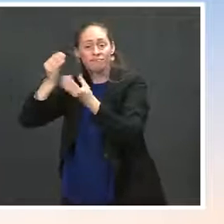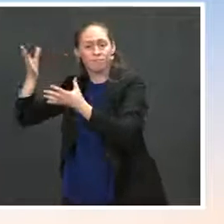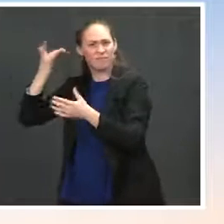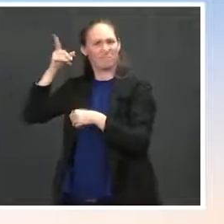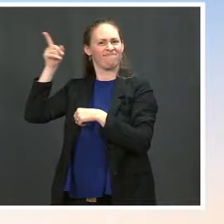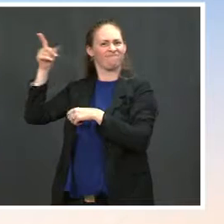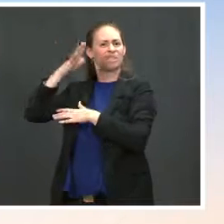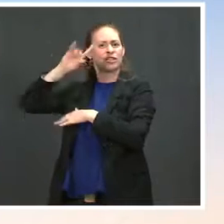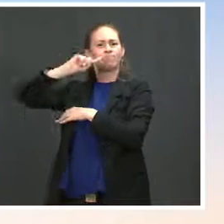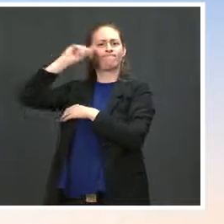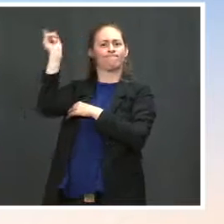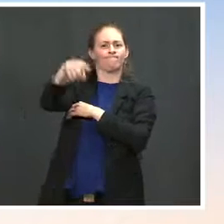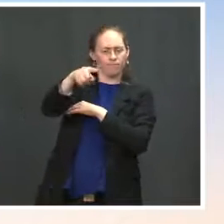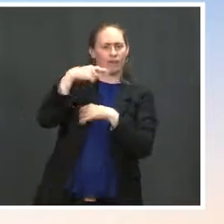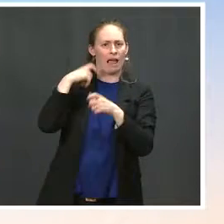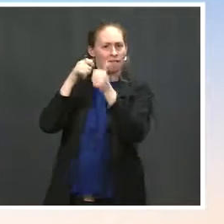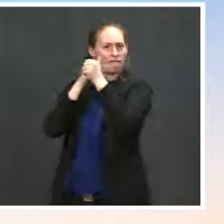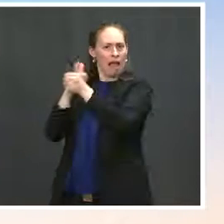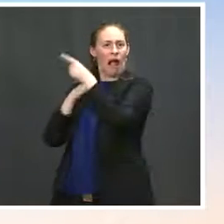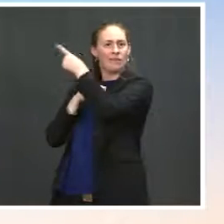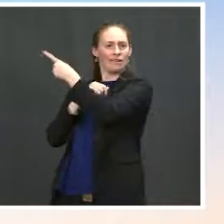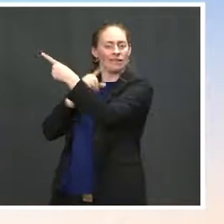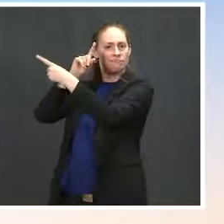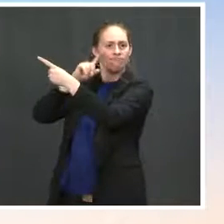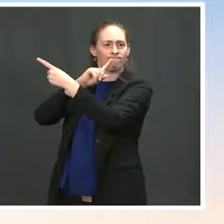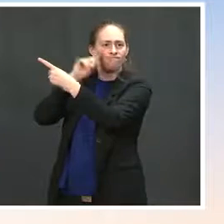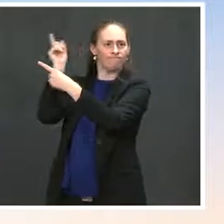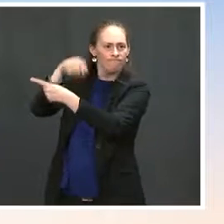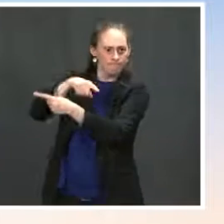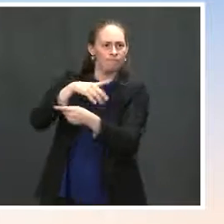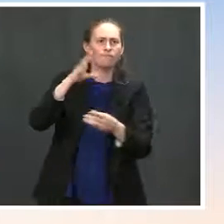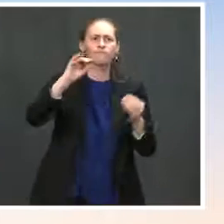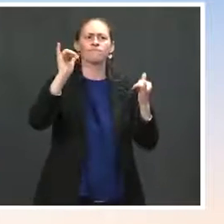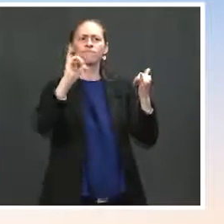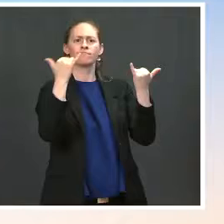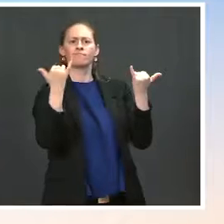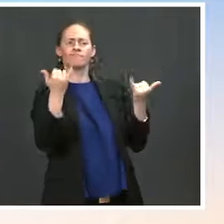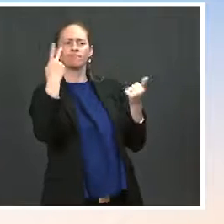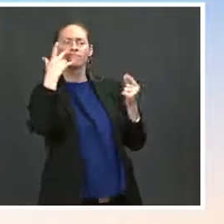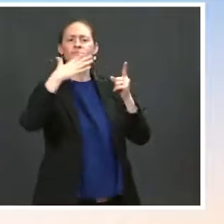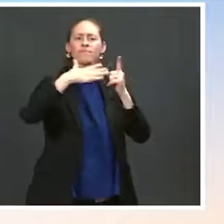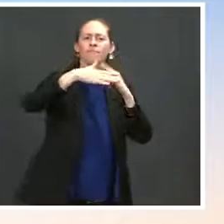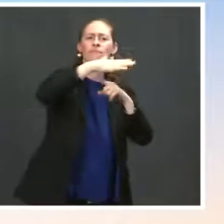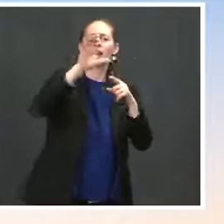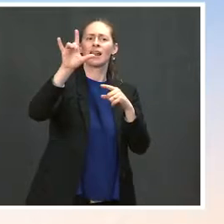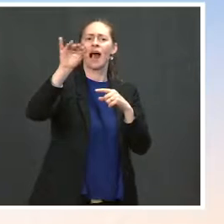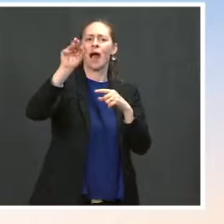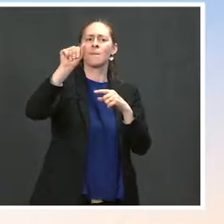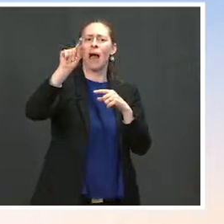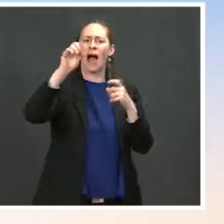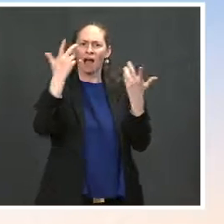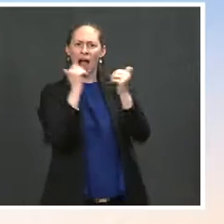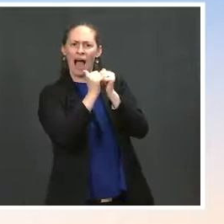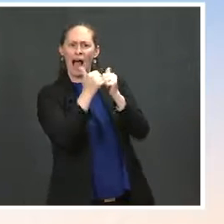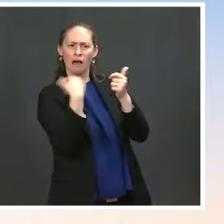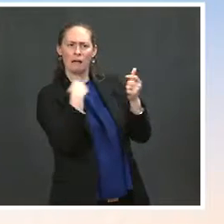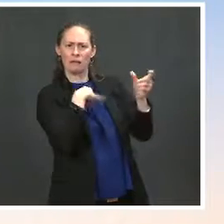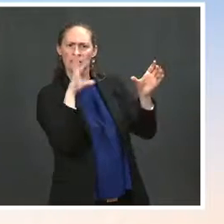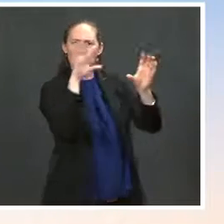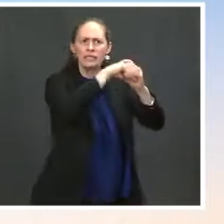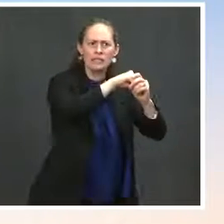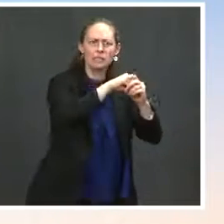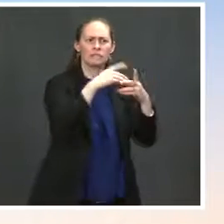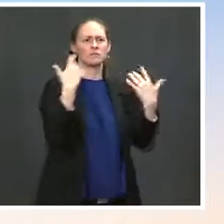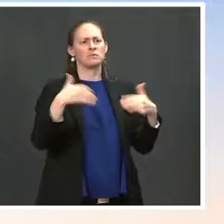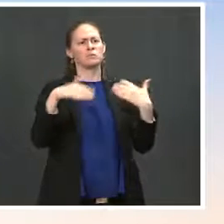make this, the climate issue, and all of government enterprise, and instructing every single